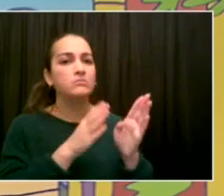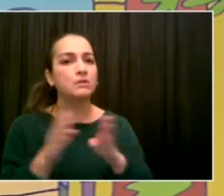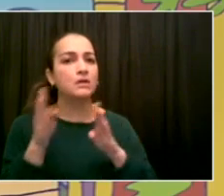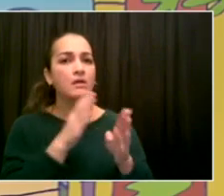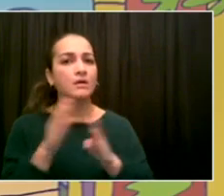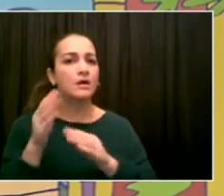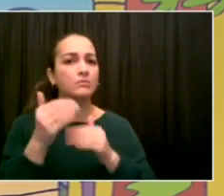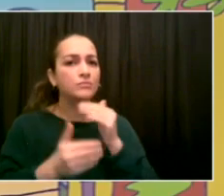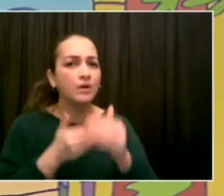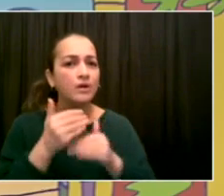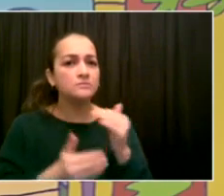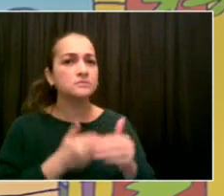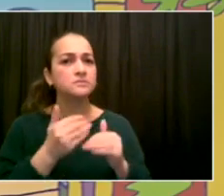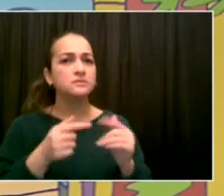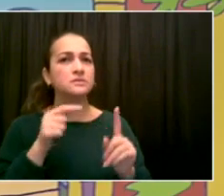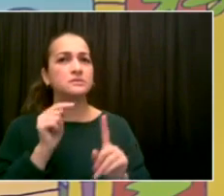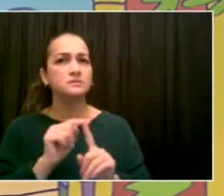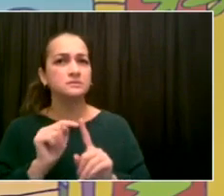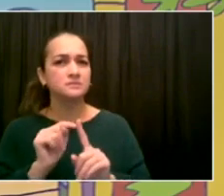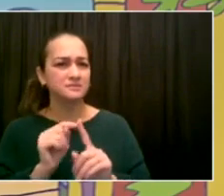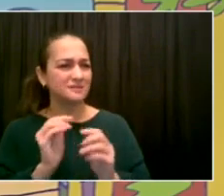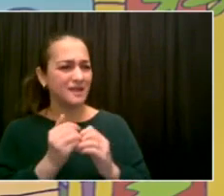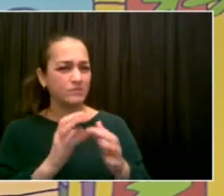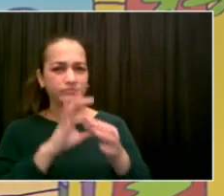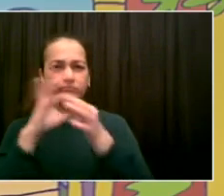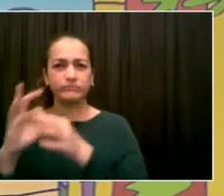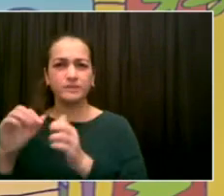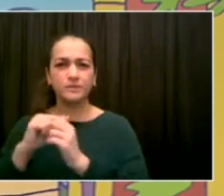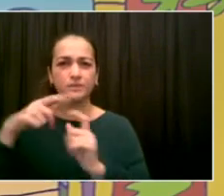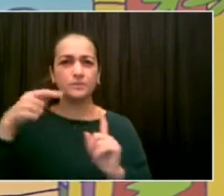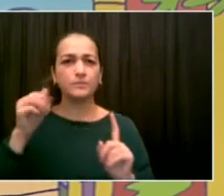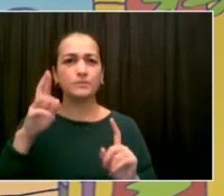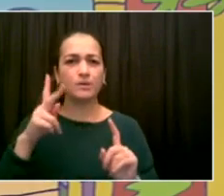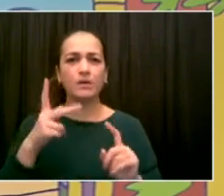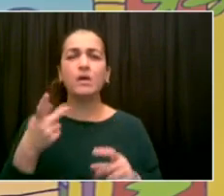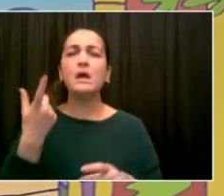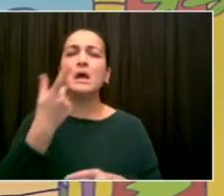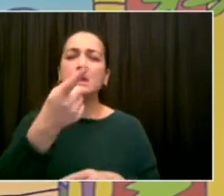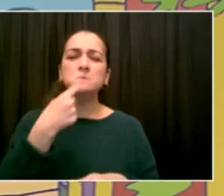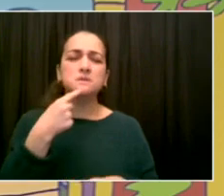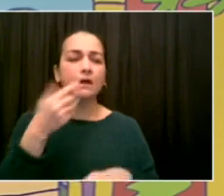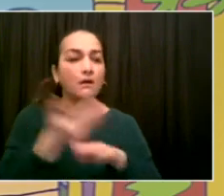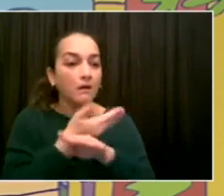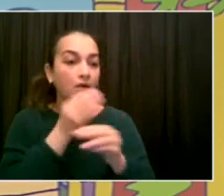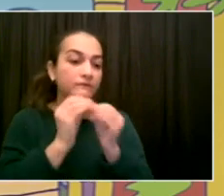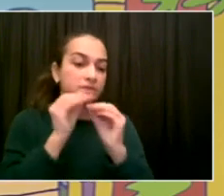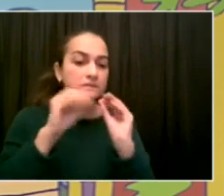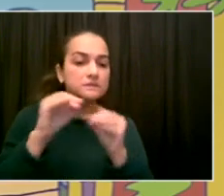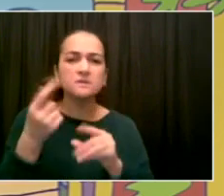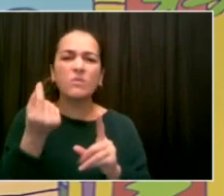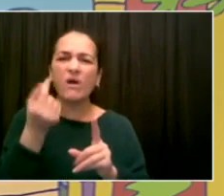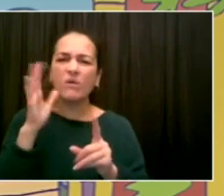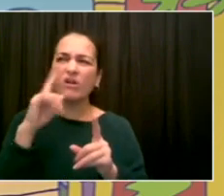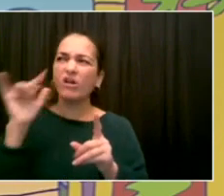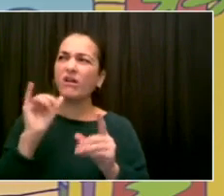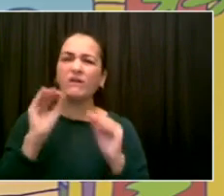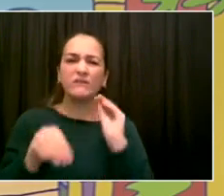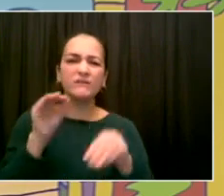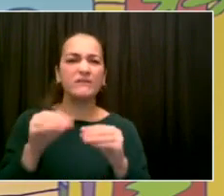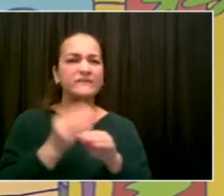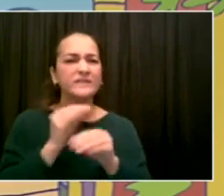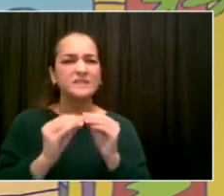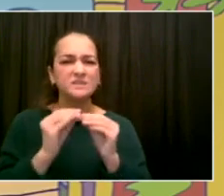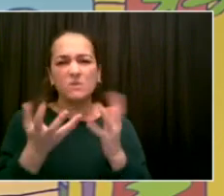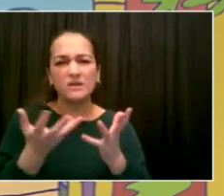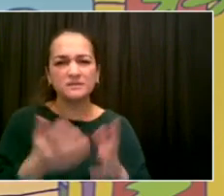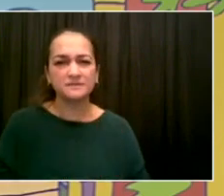it's a big, big initiative, $425 million to fix up parks. But again, not the famous big name parks that, thank God, also have